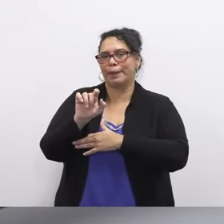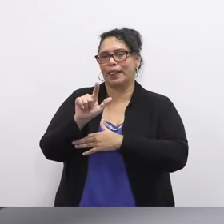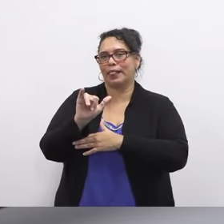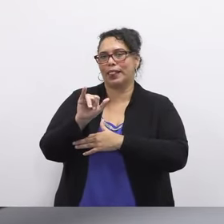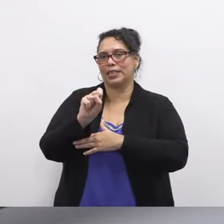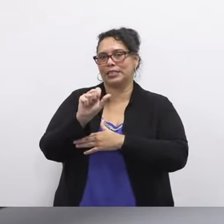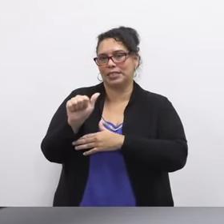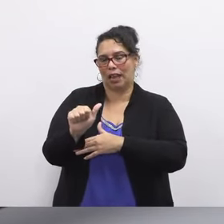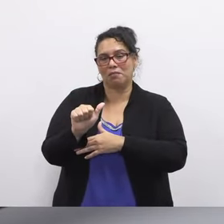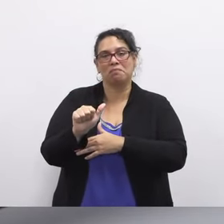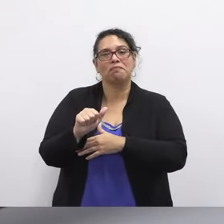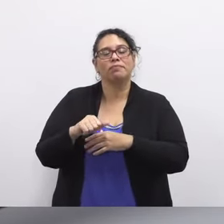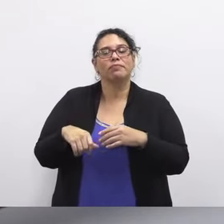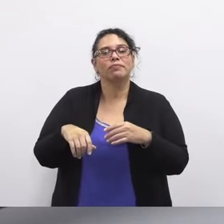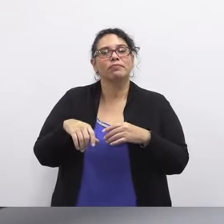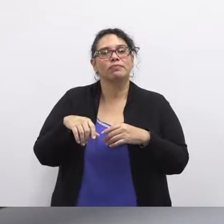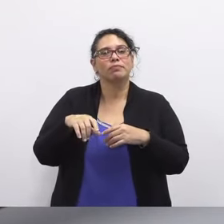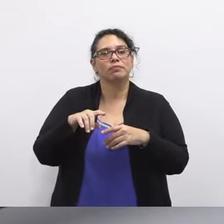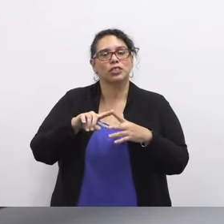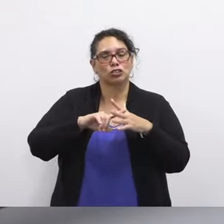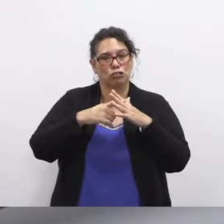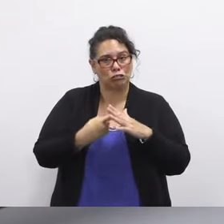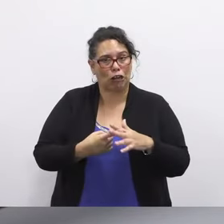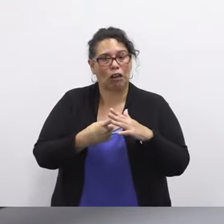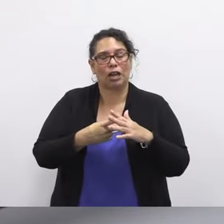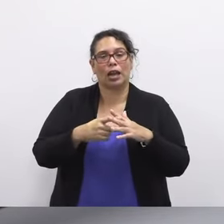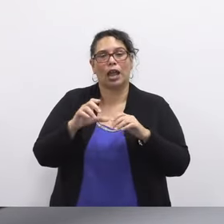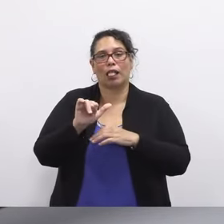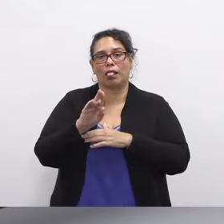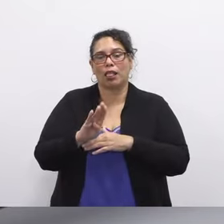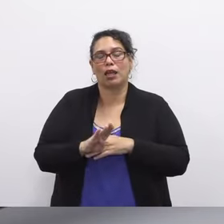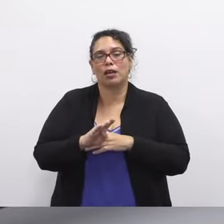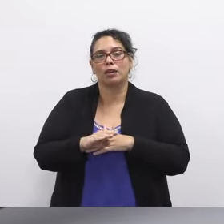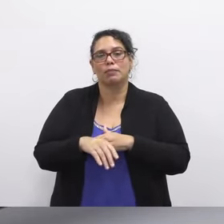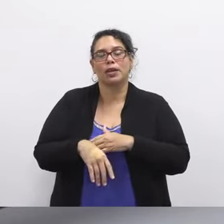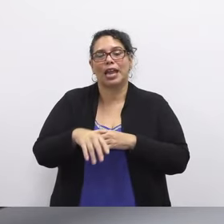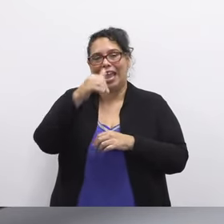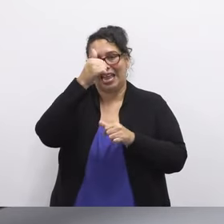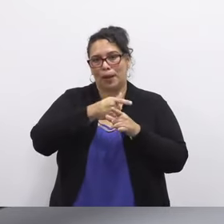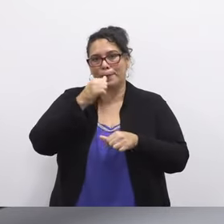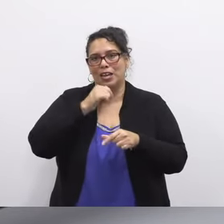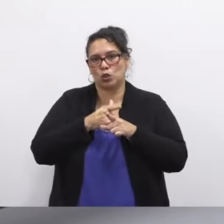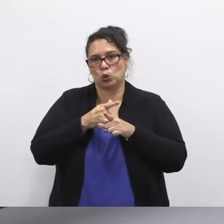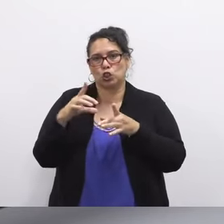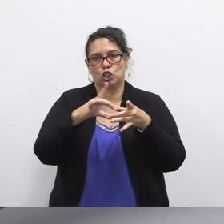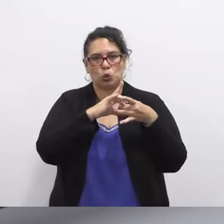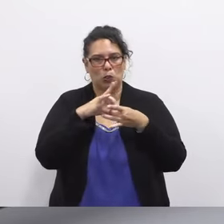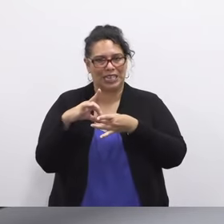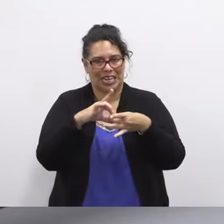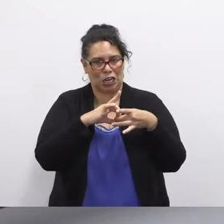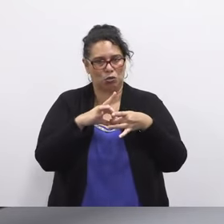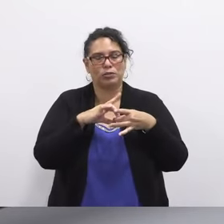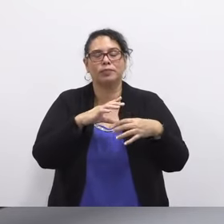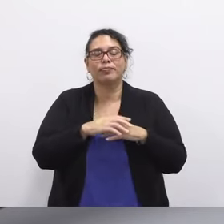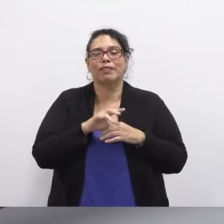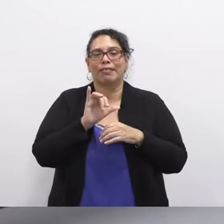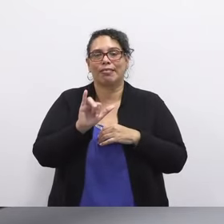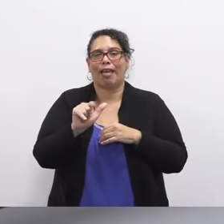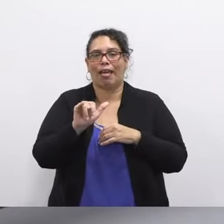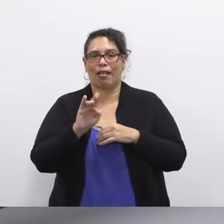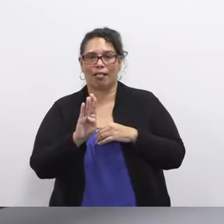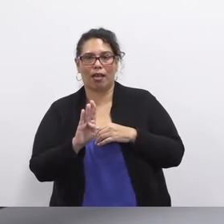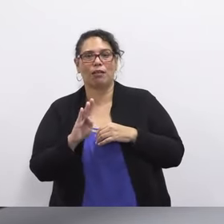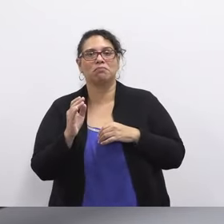the founders of a club called Hermanos Unidos at Wilson High School. This club has existed for a couple of years, and during